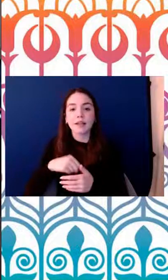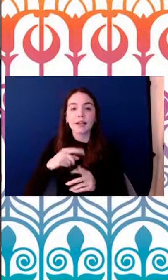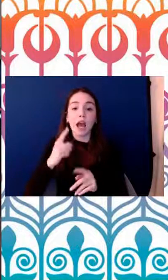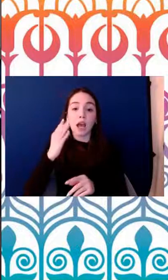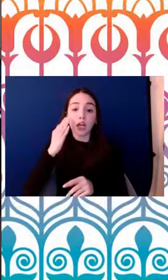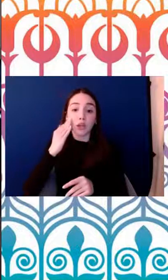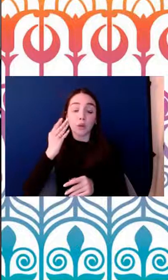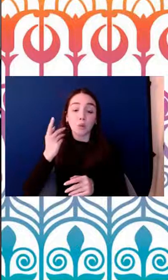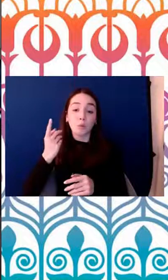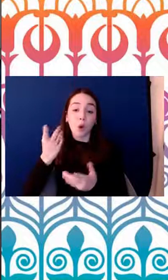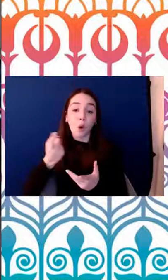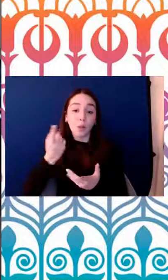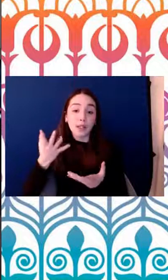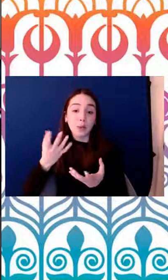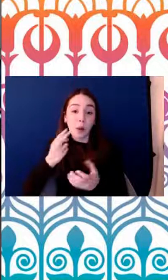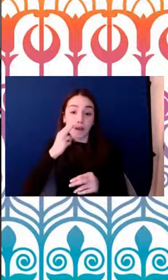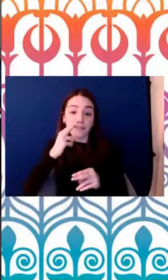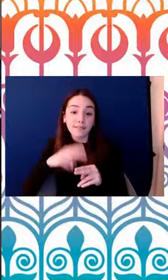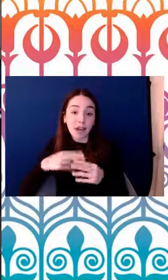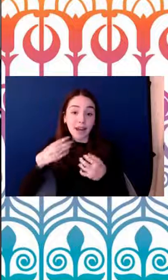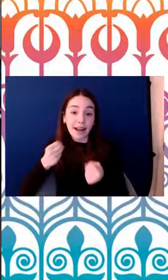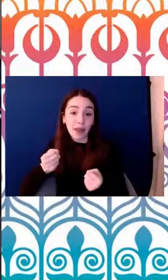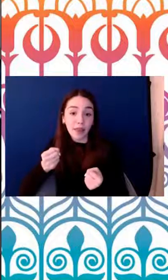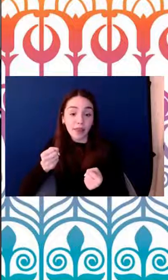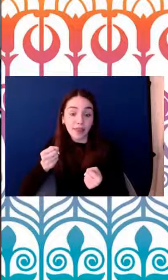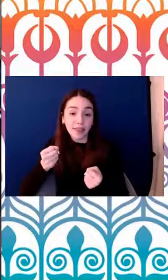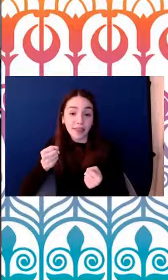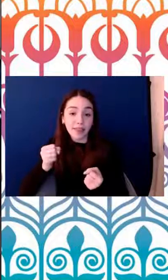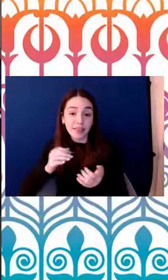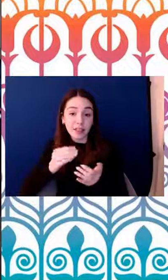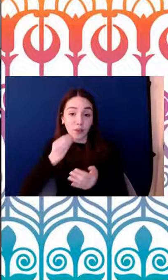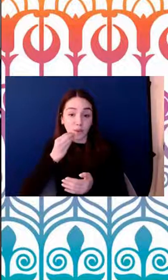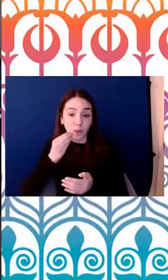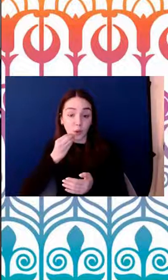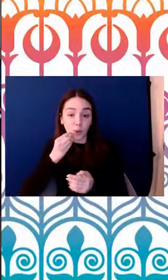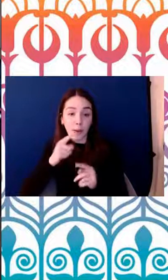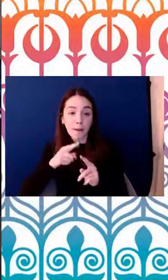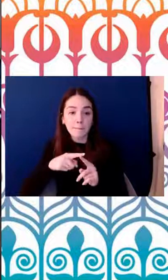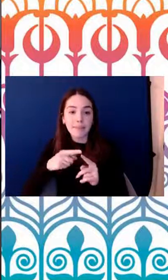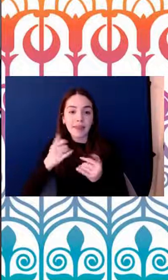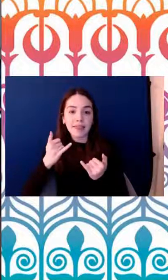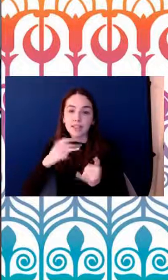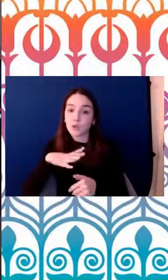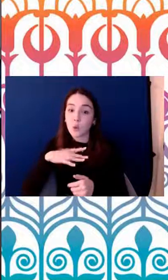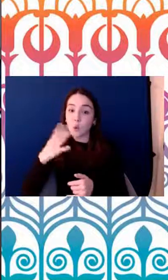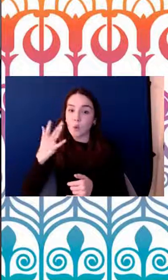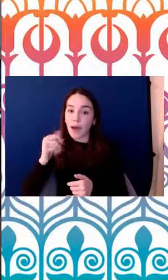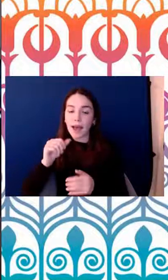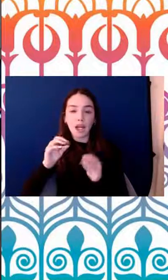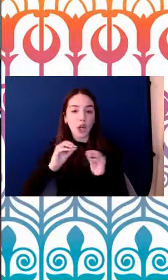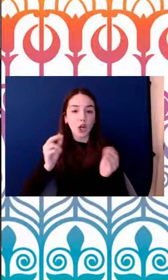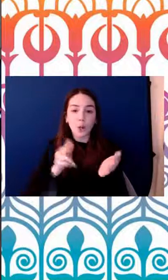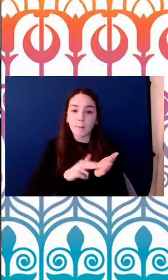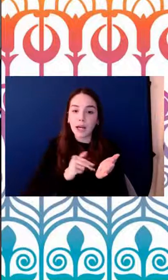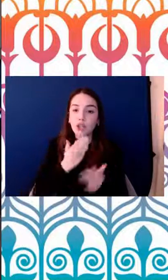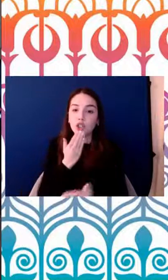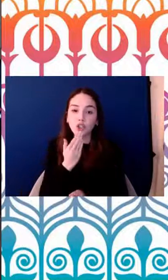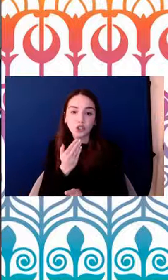This is a really cool one because we're not using butter. We're not using any sugar. We're just going to use avocado